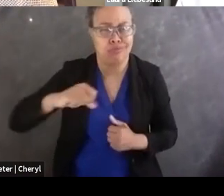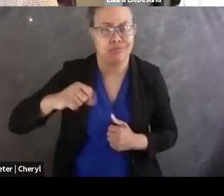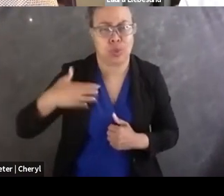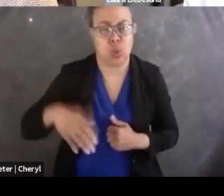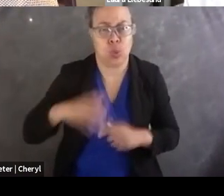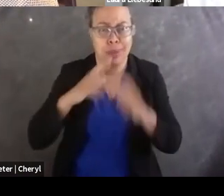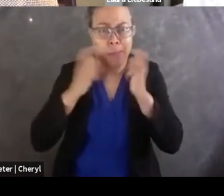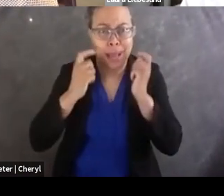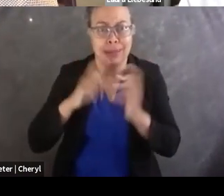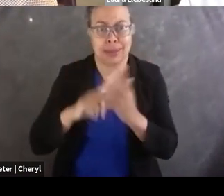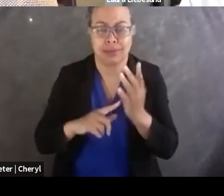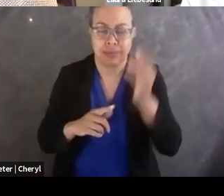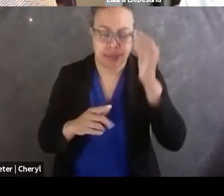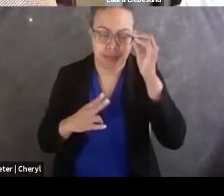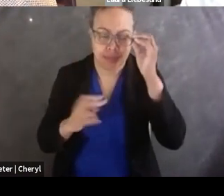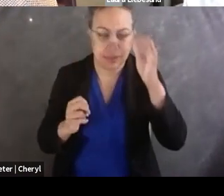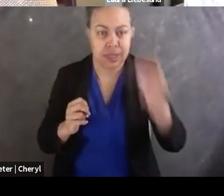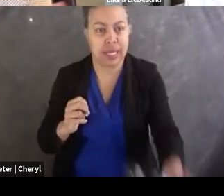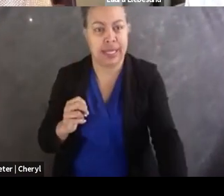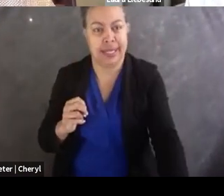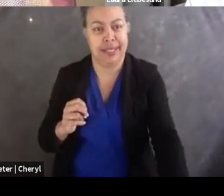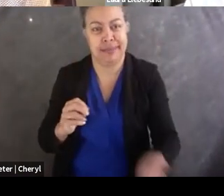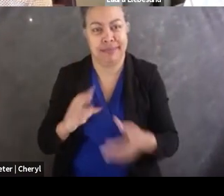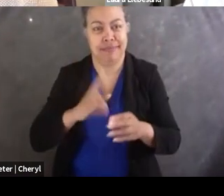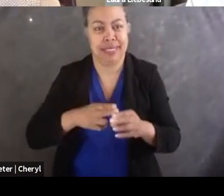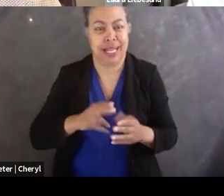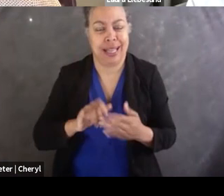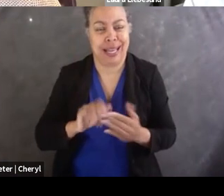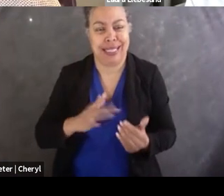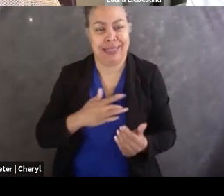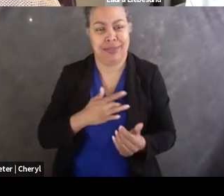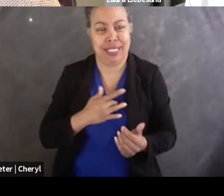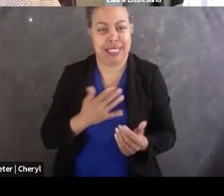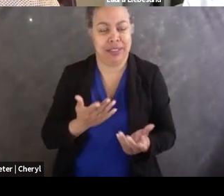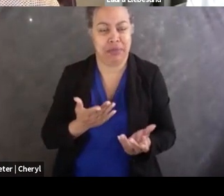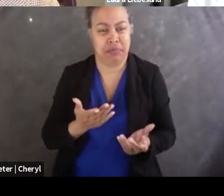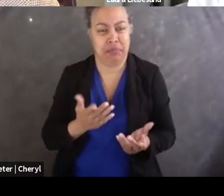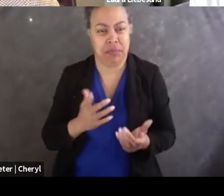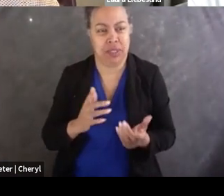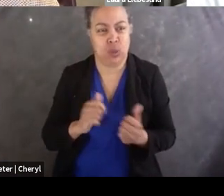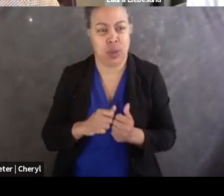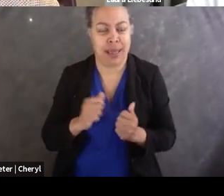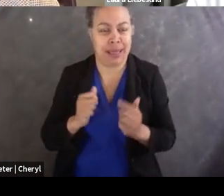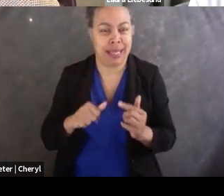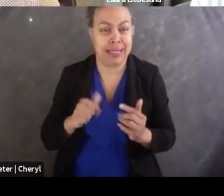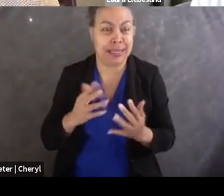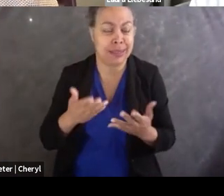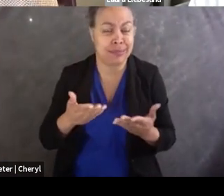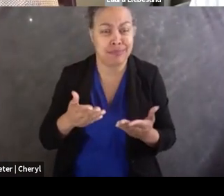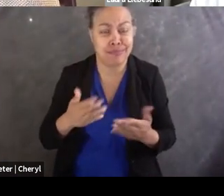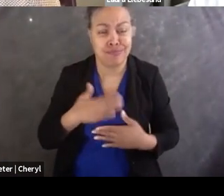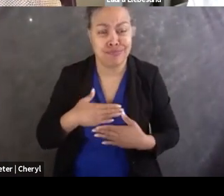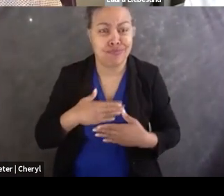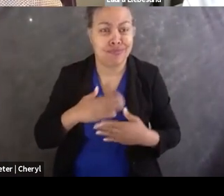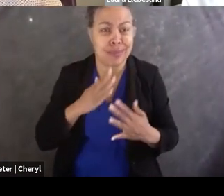he's something he could very much anticipate with his position in the hospitality industry. But we did,